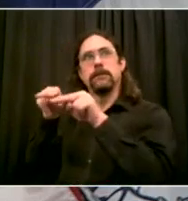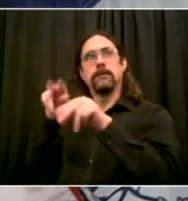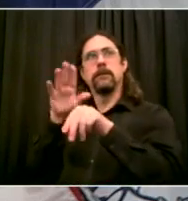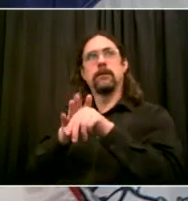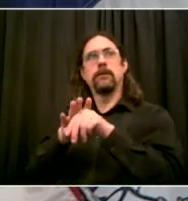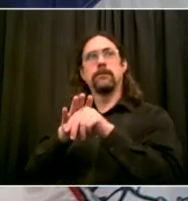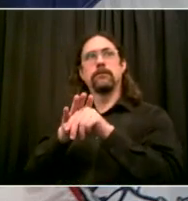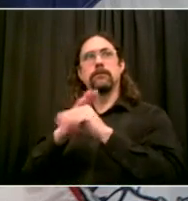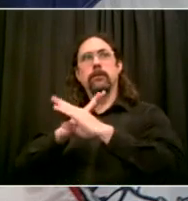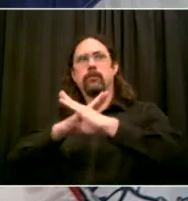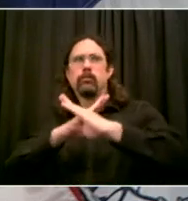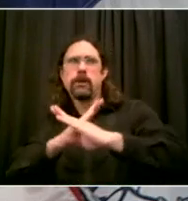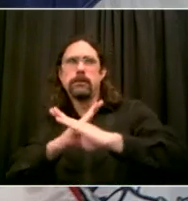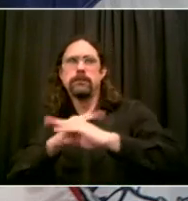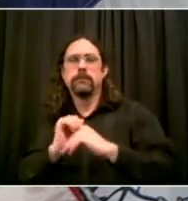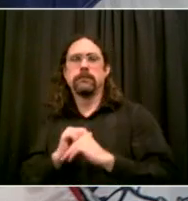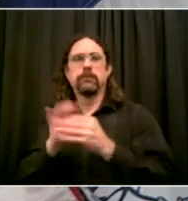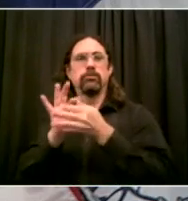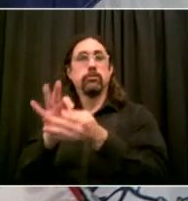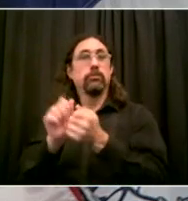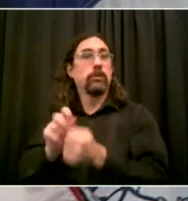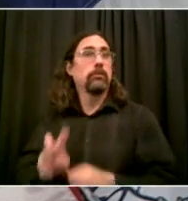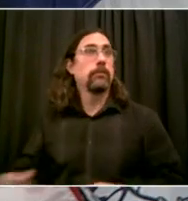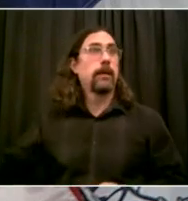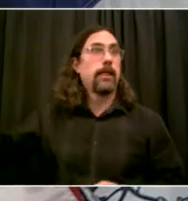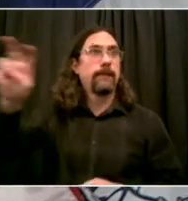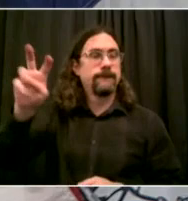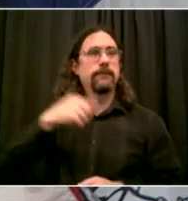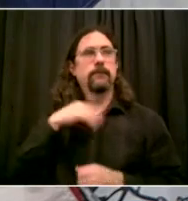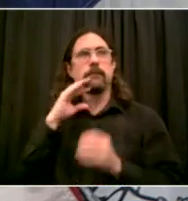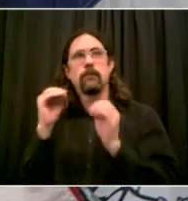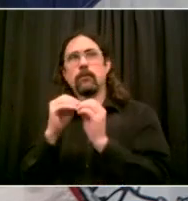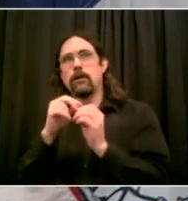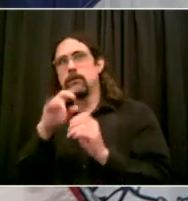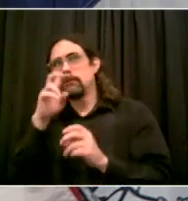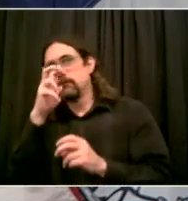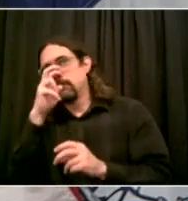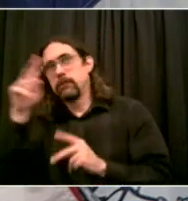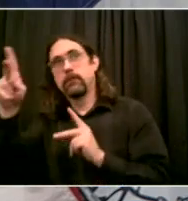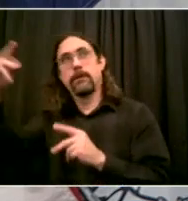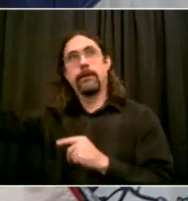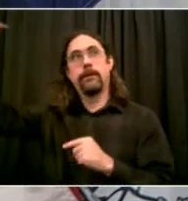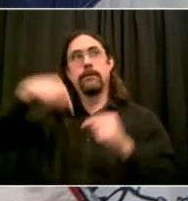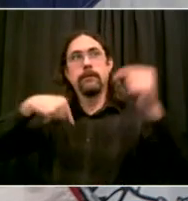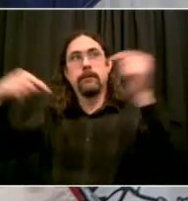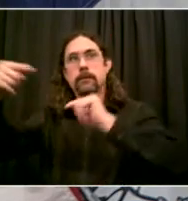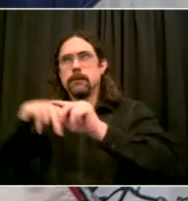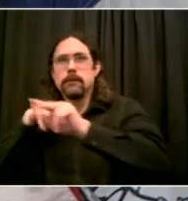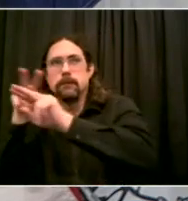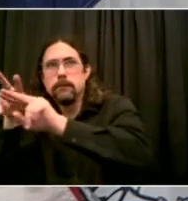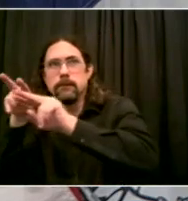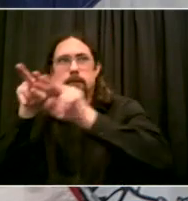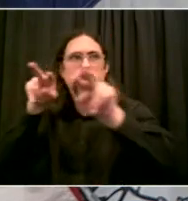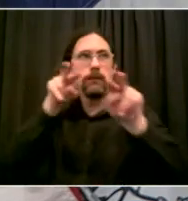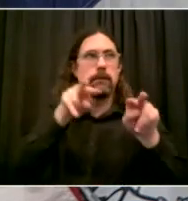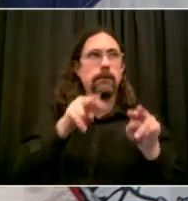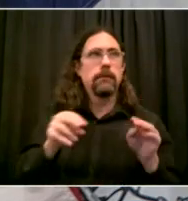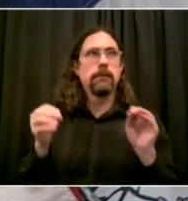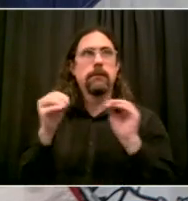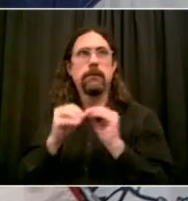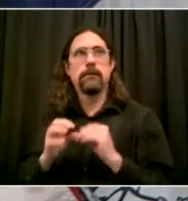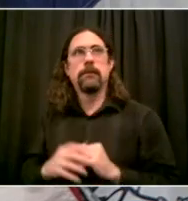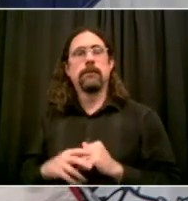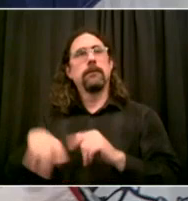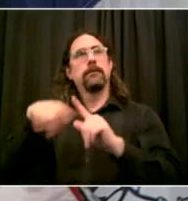about as well. With the holiday travel, again, we're praying people will really limit it this year or just not travel at